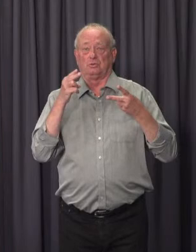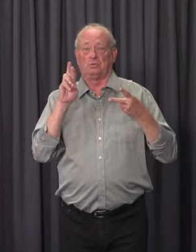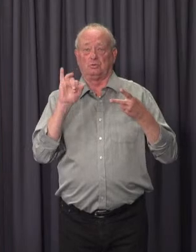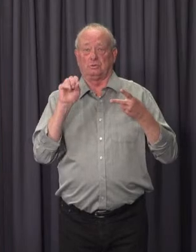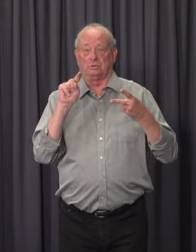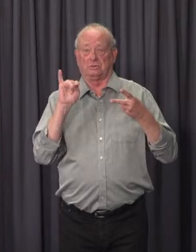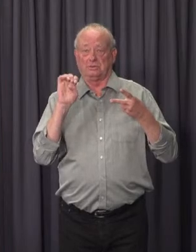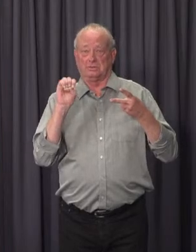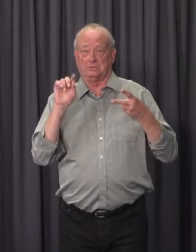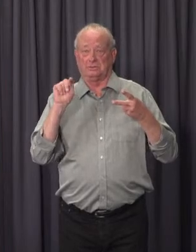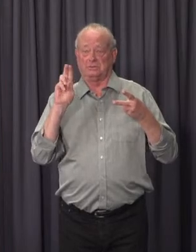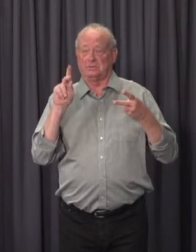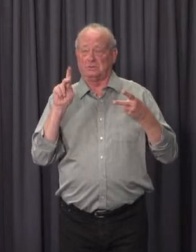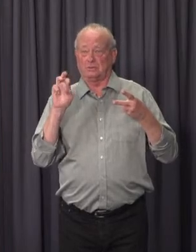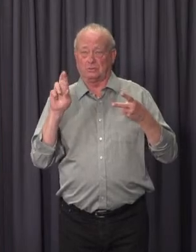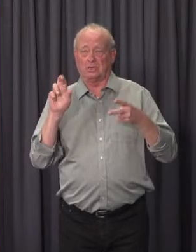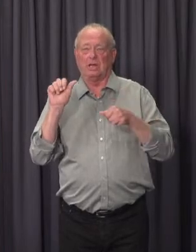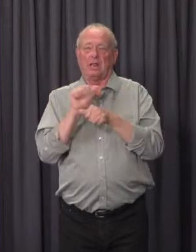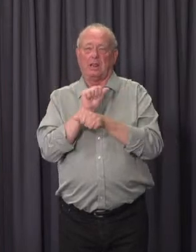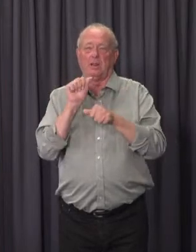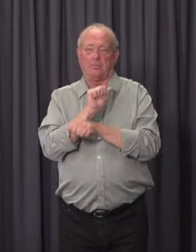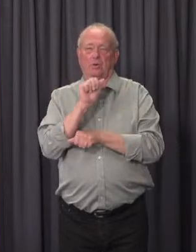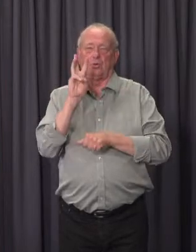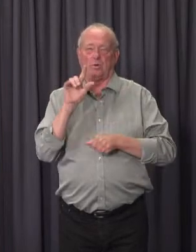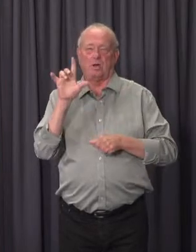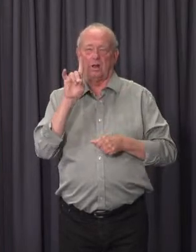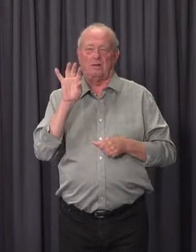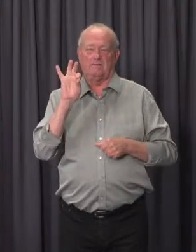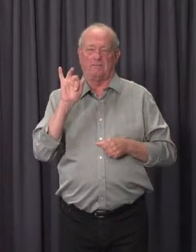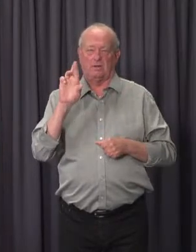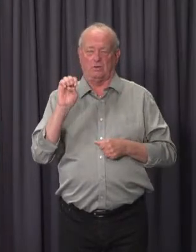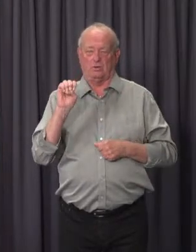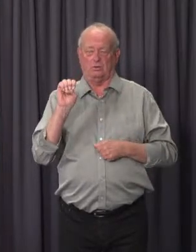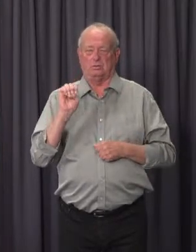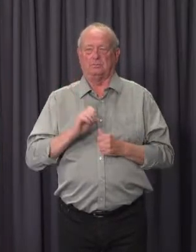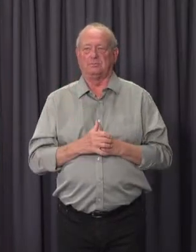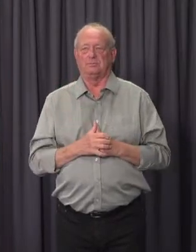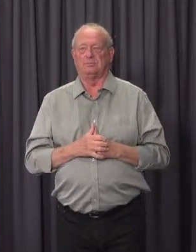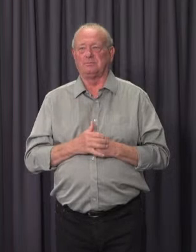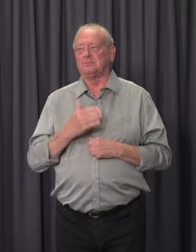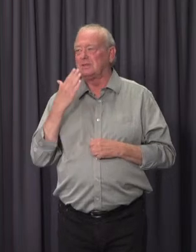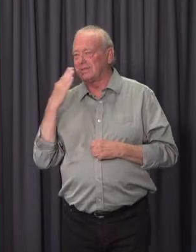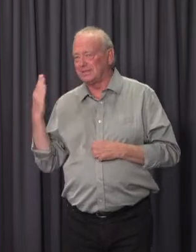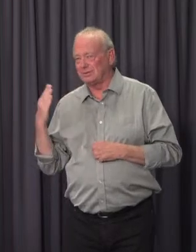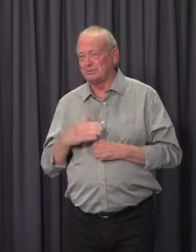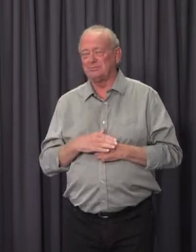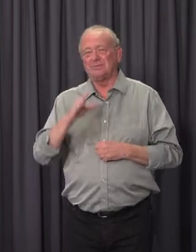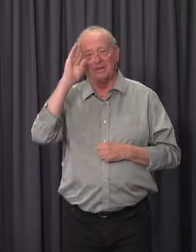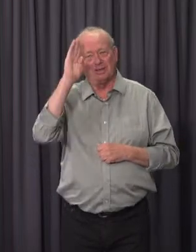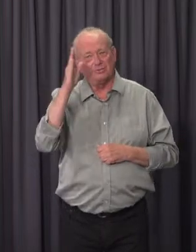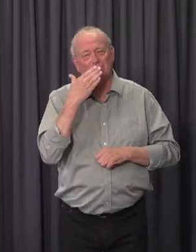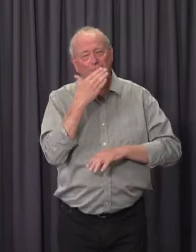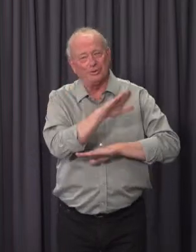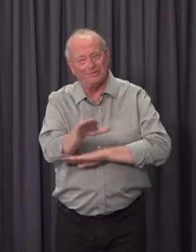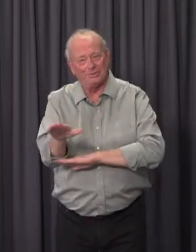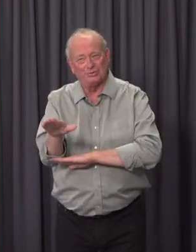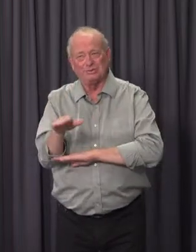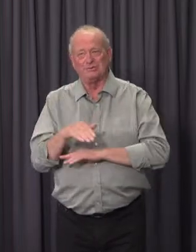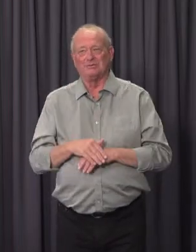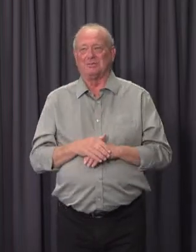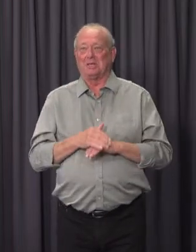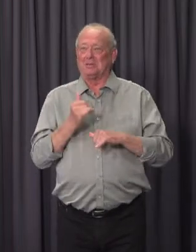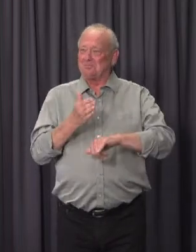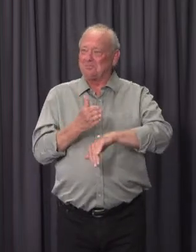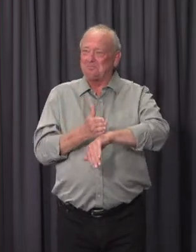Please go ahead, Bree. Thank you, and good afternoon, everyone. There's been good progress in the fight against the wildfires thanks to